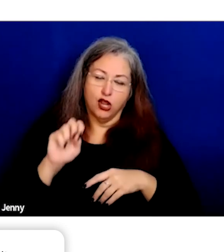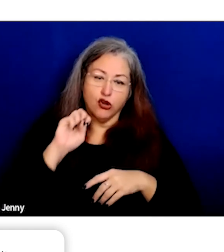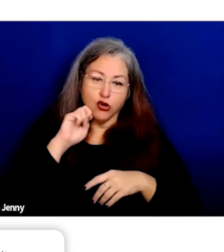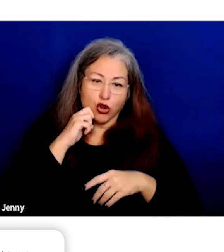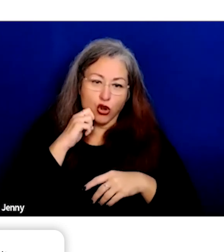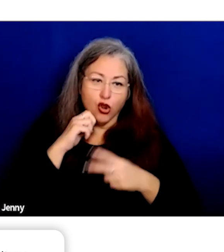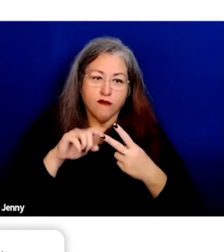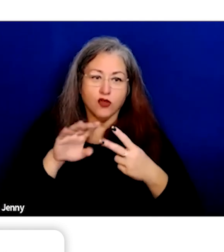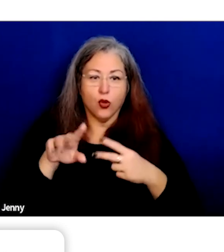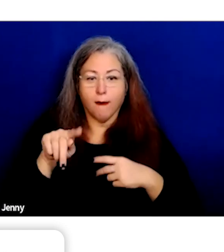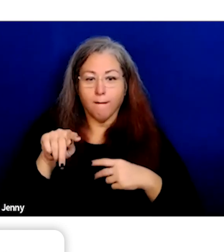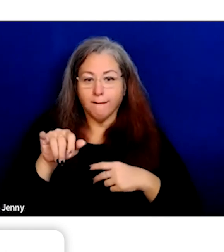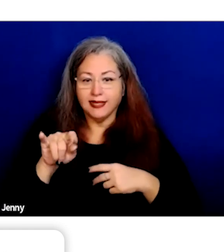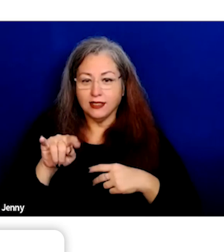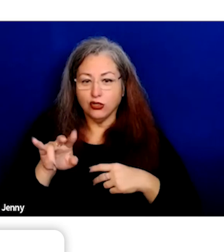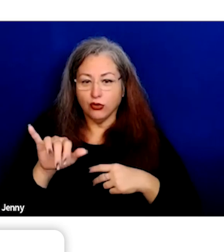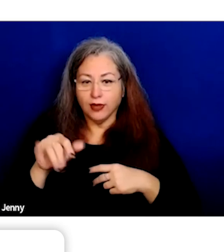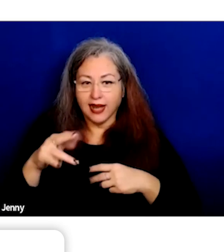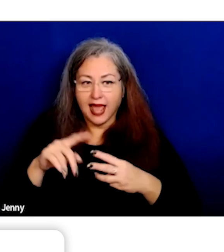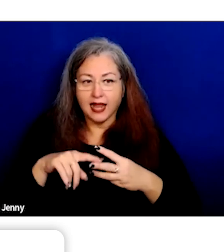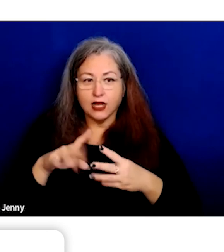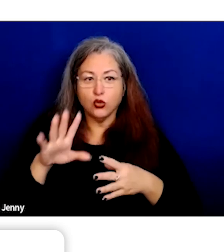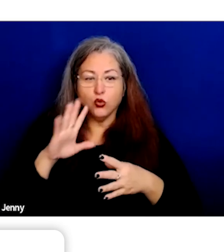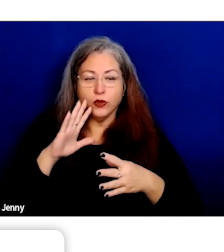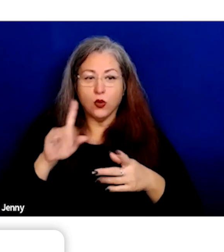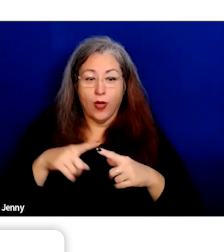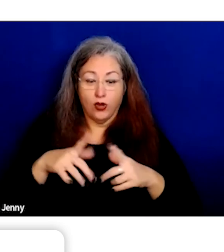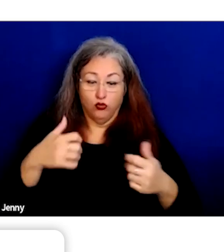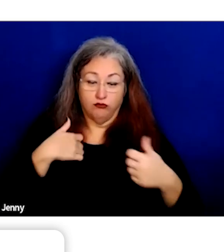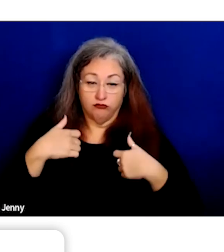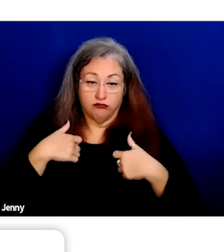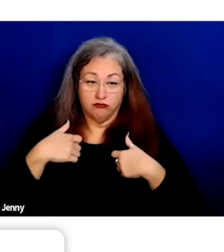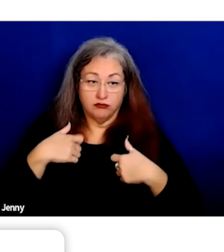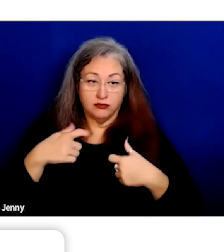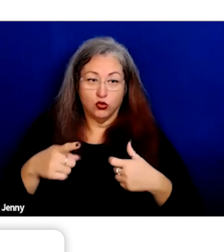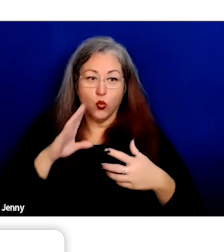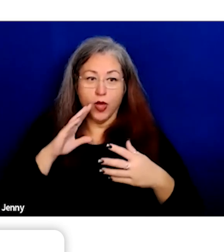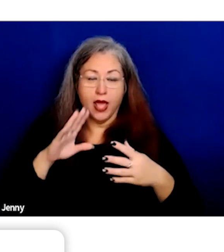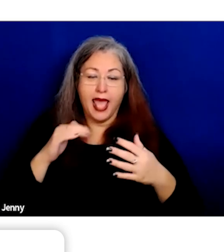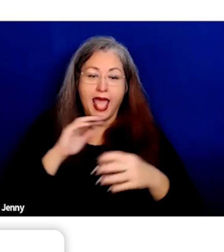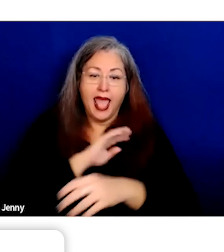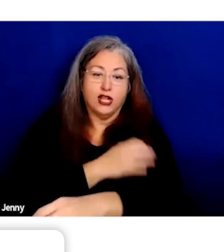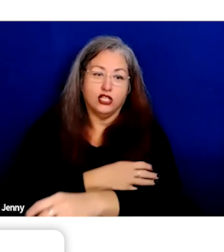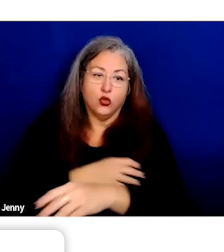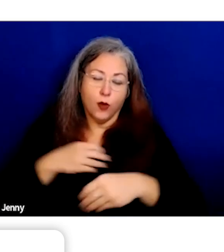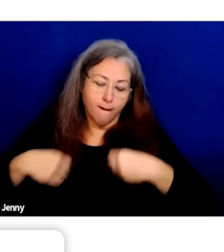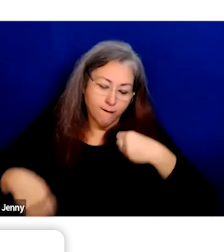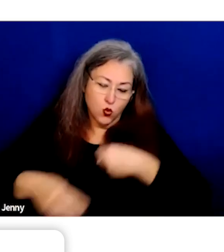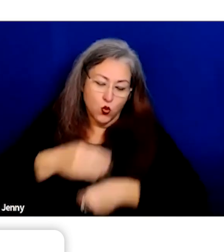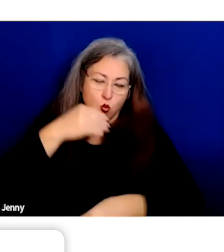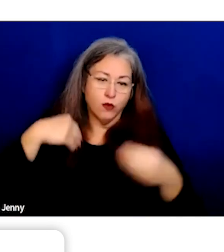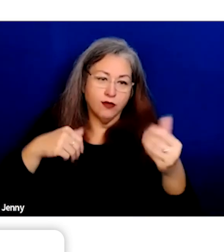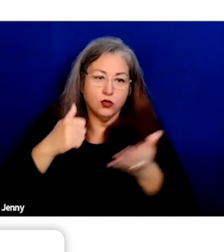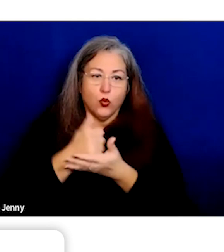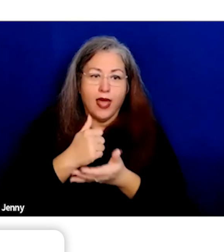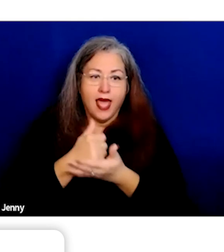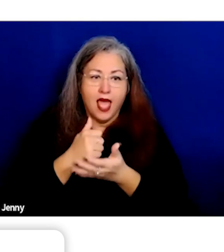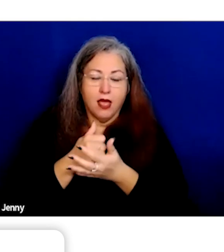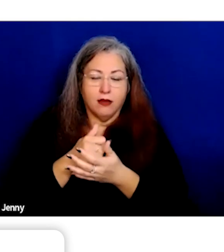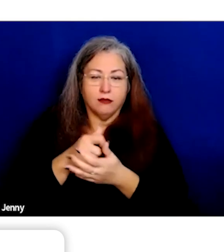the pituitary gland, you're moving by doing this striking, you're moving energy and helping to just